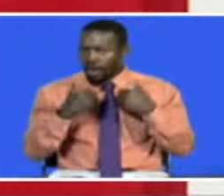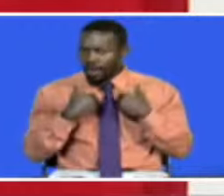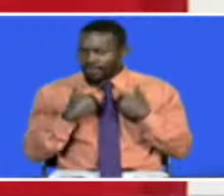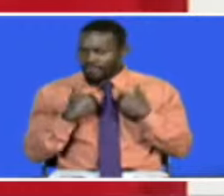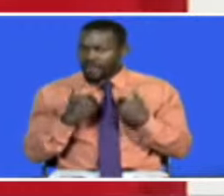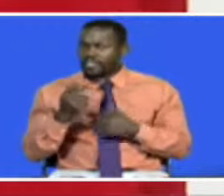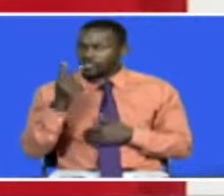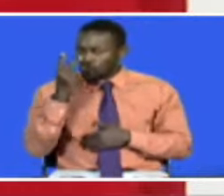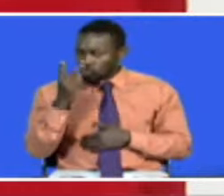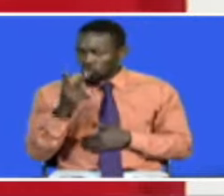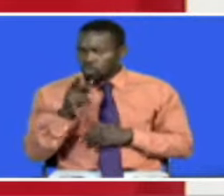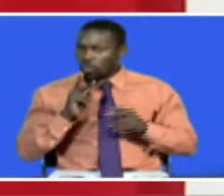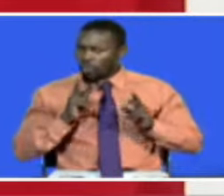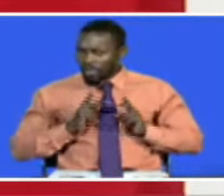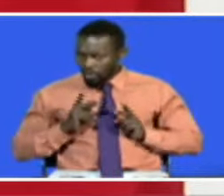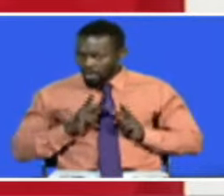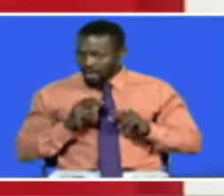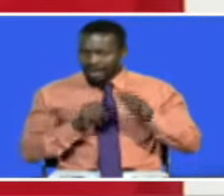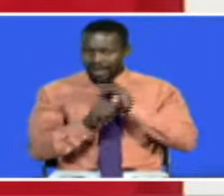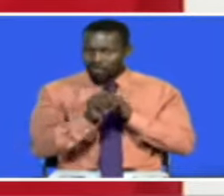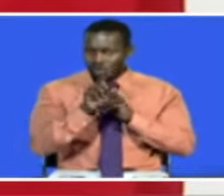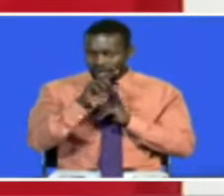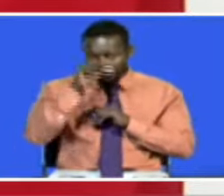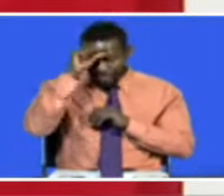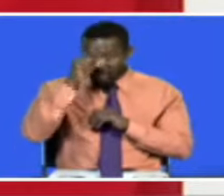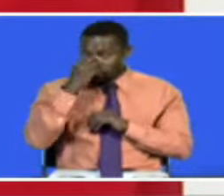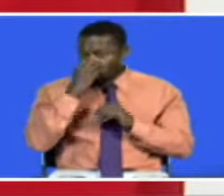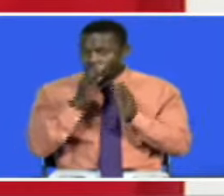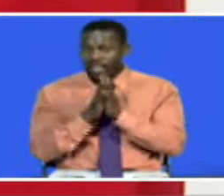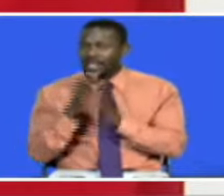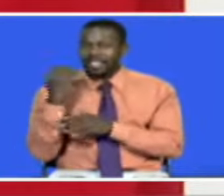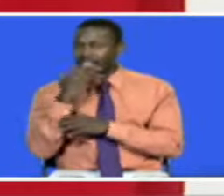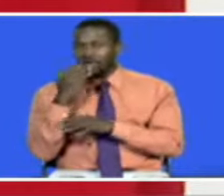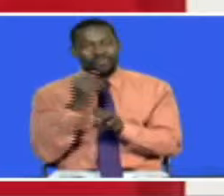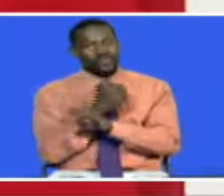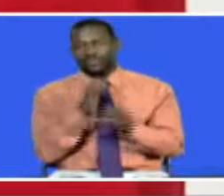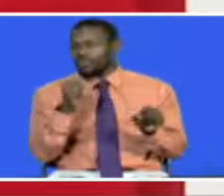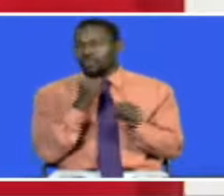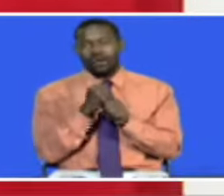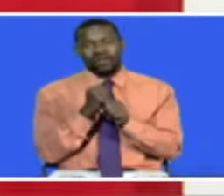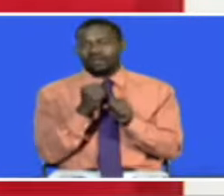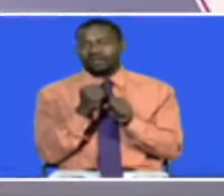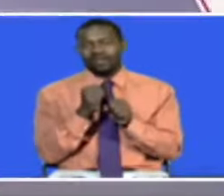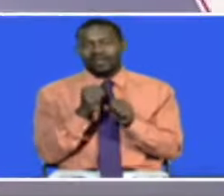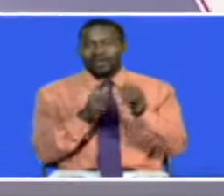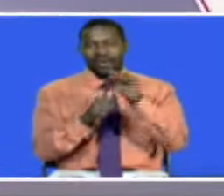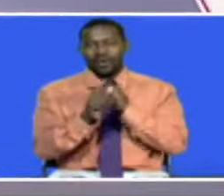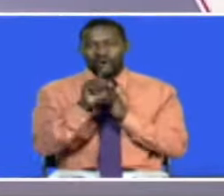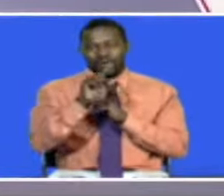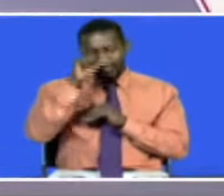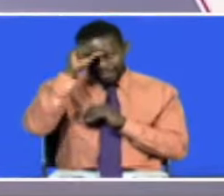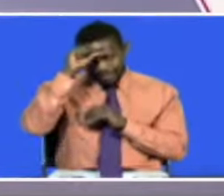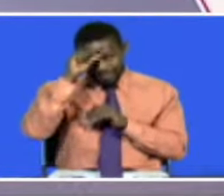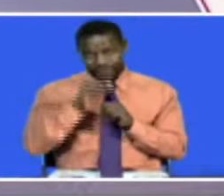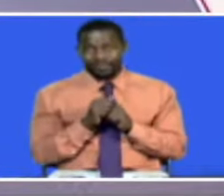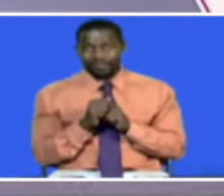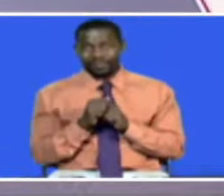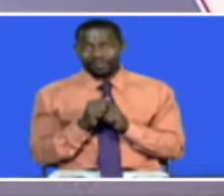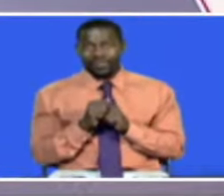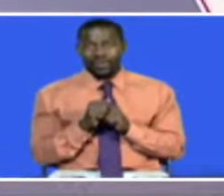in one government? Yes. It is impossible. You see, let me tell you, the day your wife, God